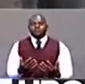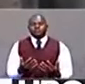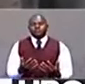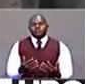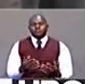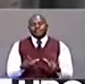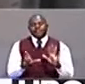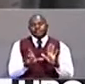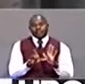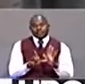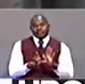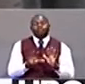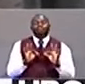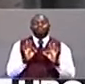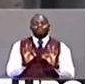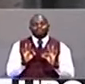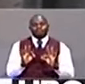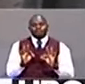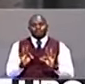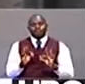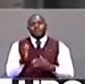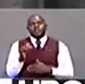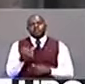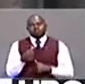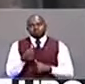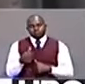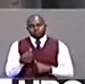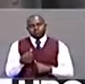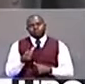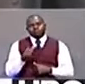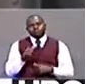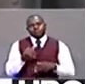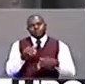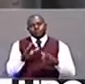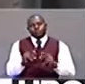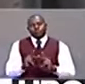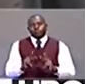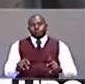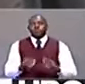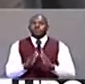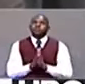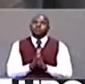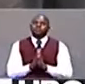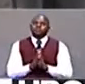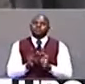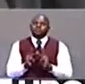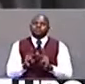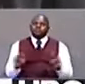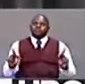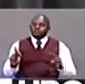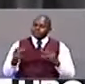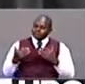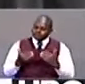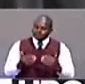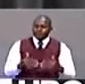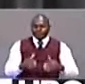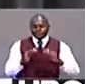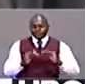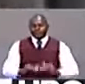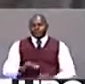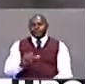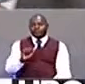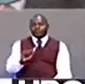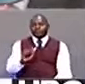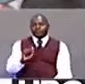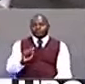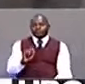that legacy is great, and farewell thee, and we pray for his soul to rest in peace. Thank you. Thank you, Honorable Atiku